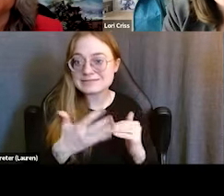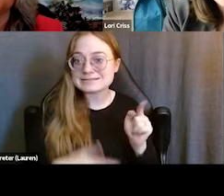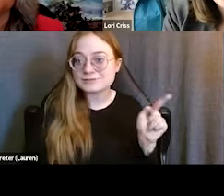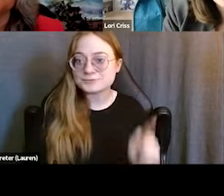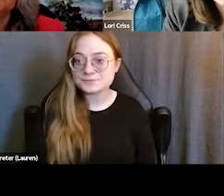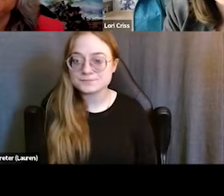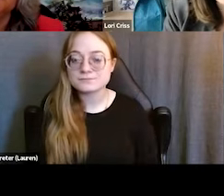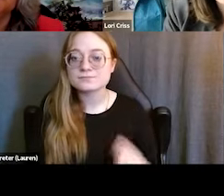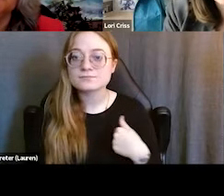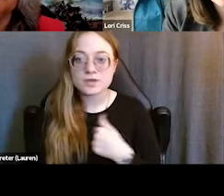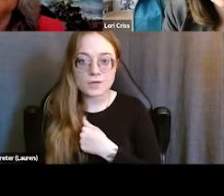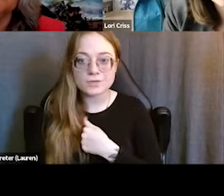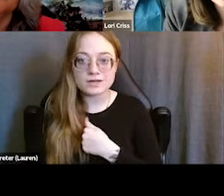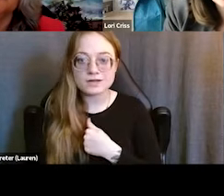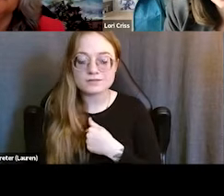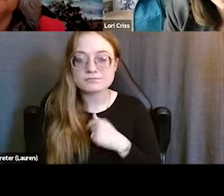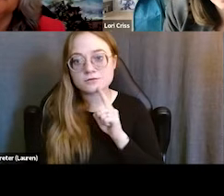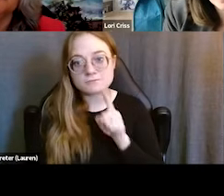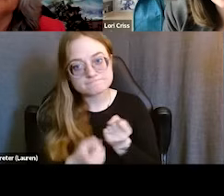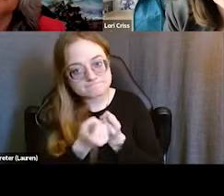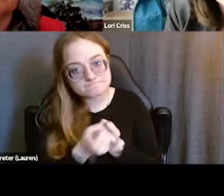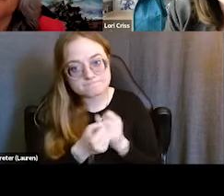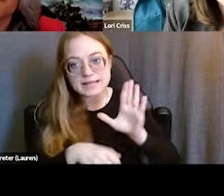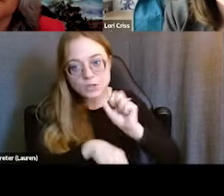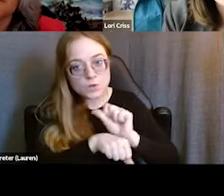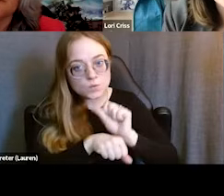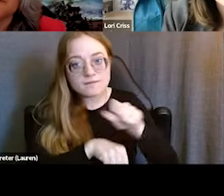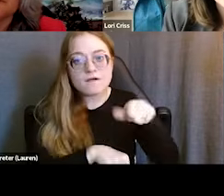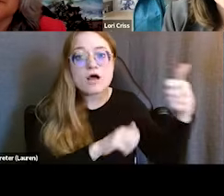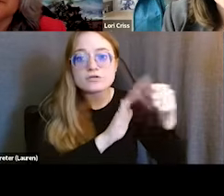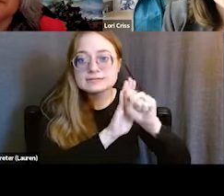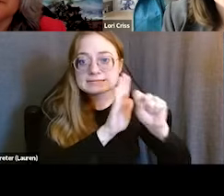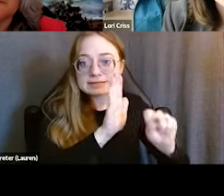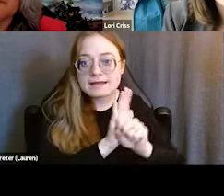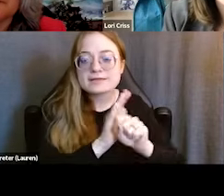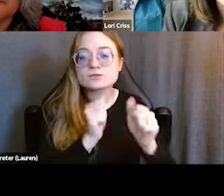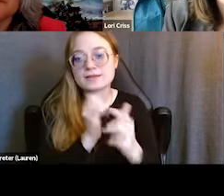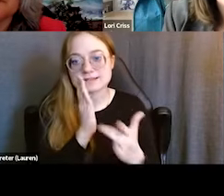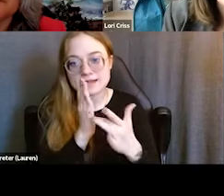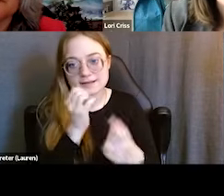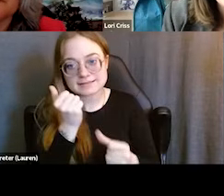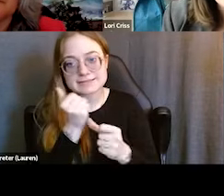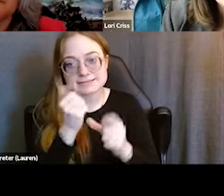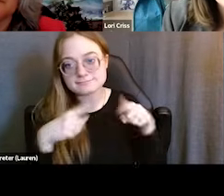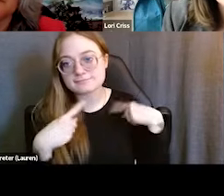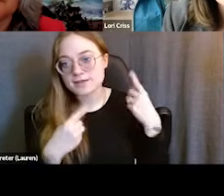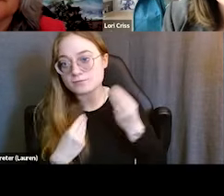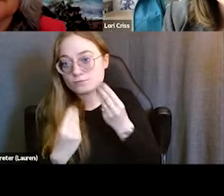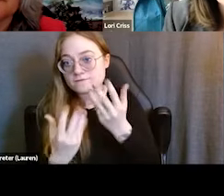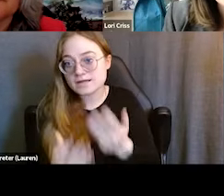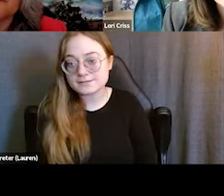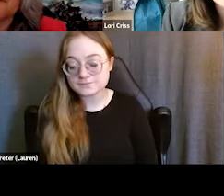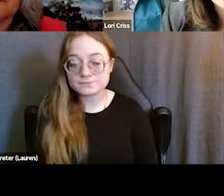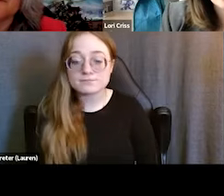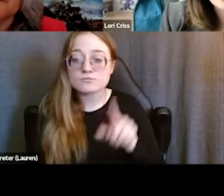with the work that has been done in the other states and with the technical assistance that's been provided. But I think the